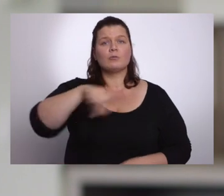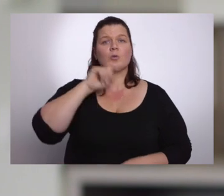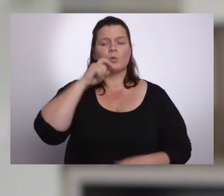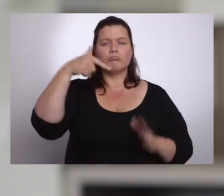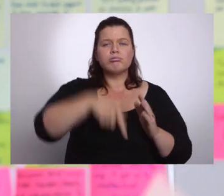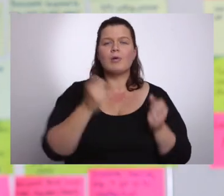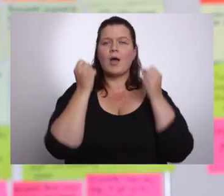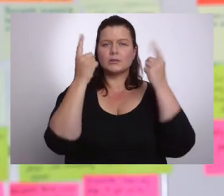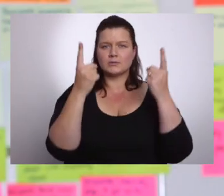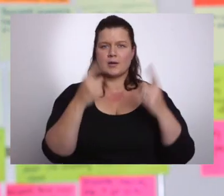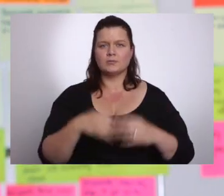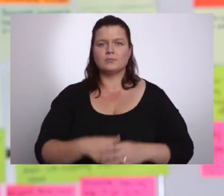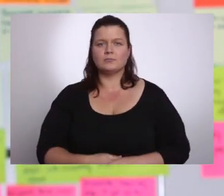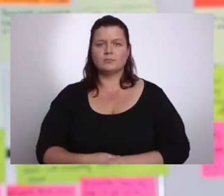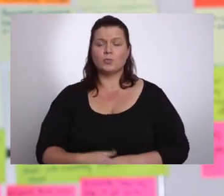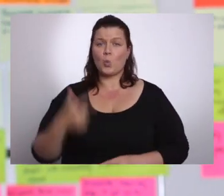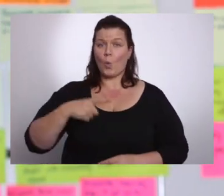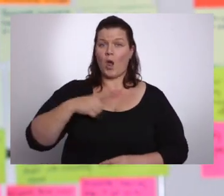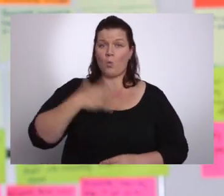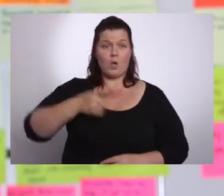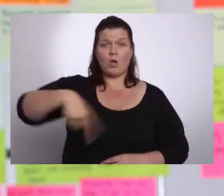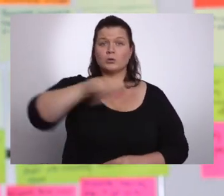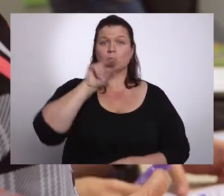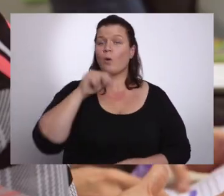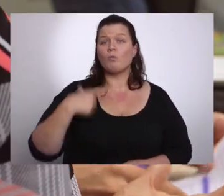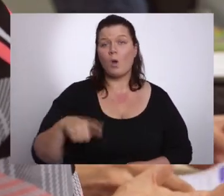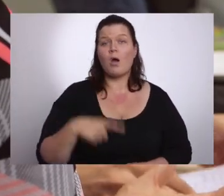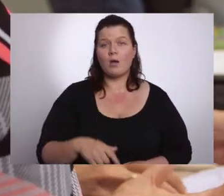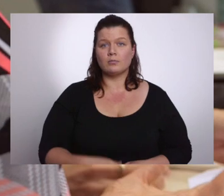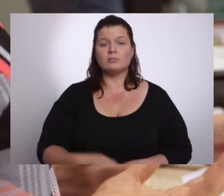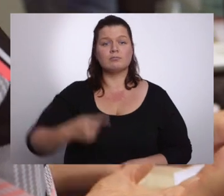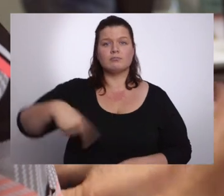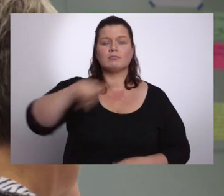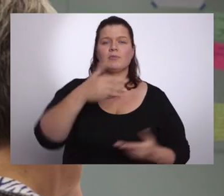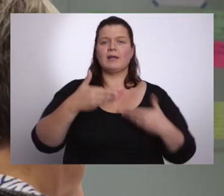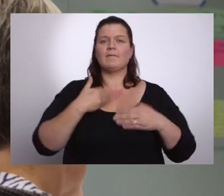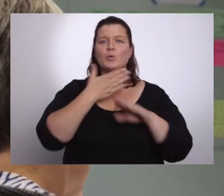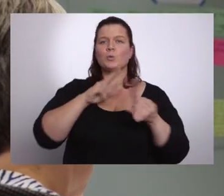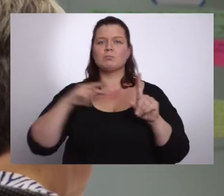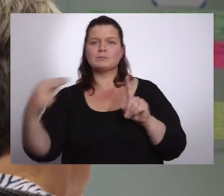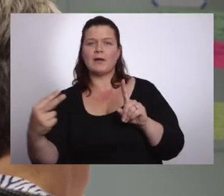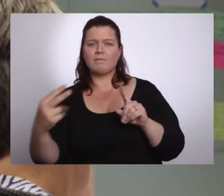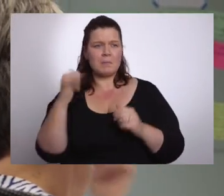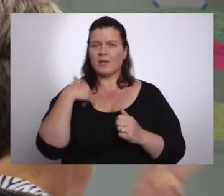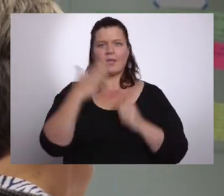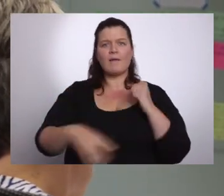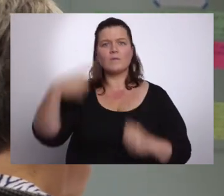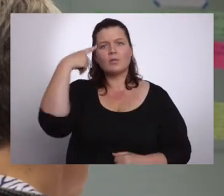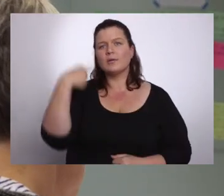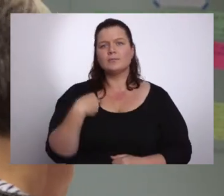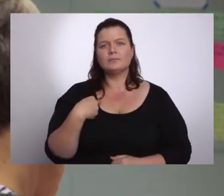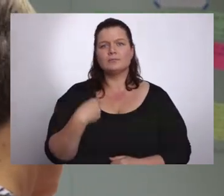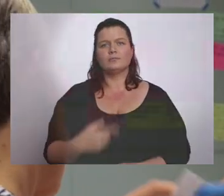plane. We're wanting that fresh pair of eyes to say, well, we're looking at this almost as if it's for the first time. And how do we objectively